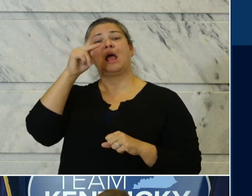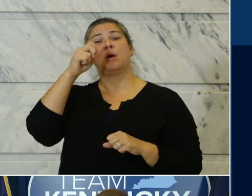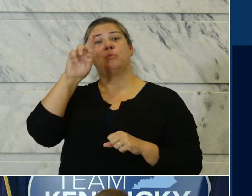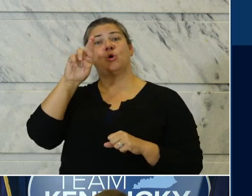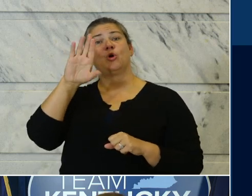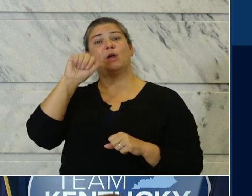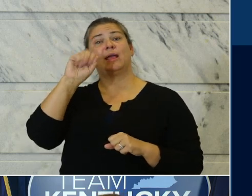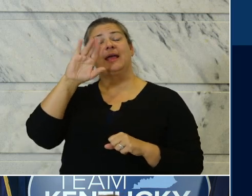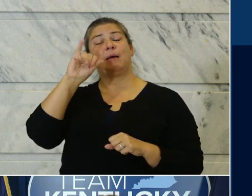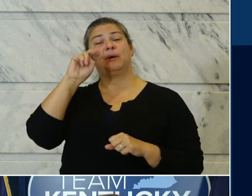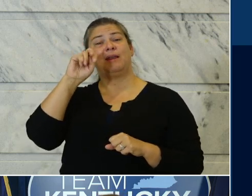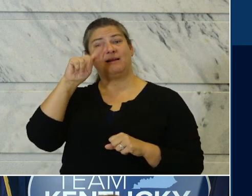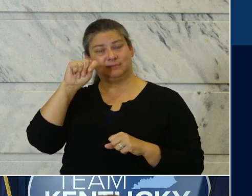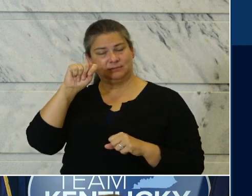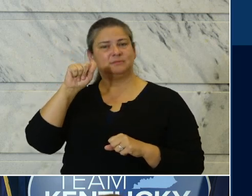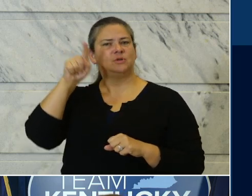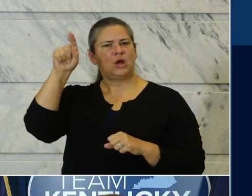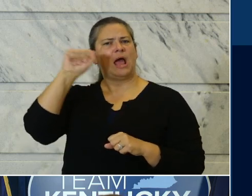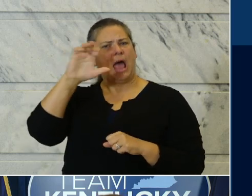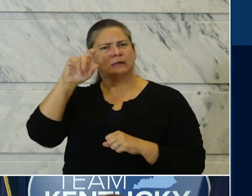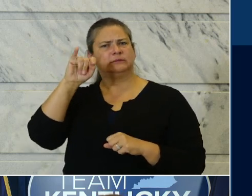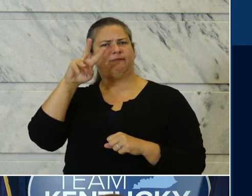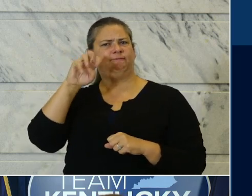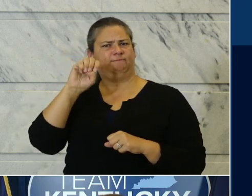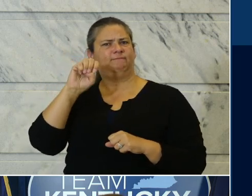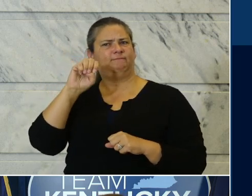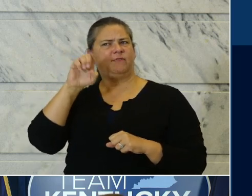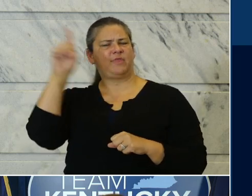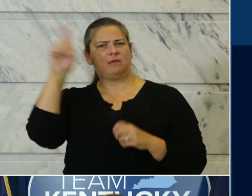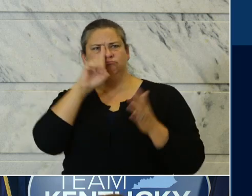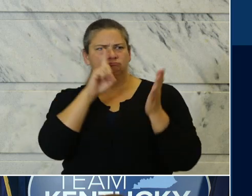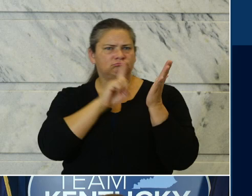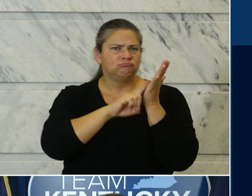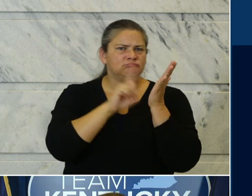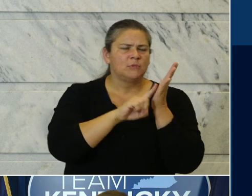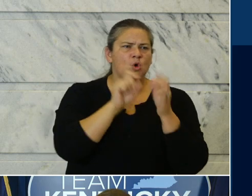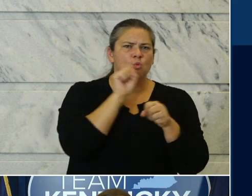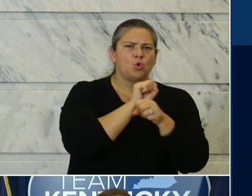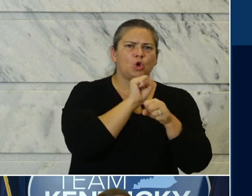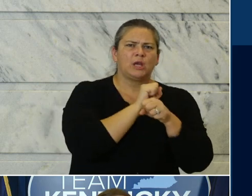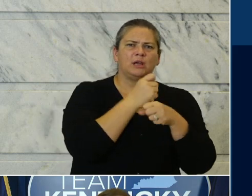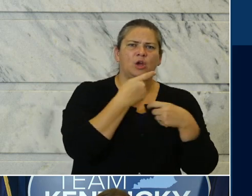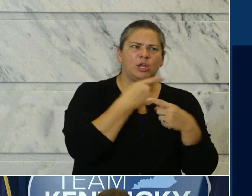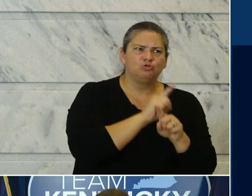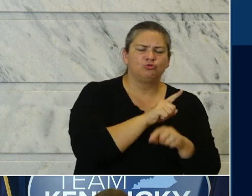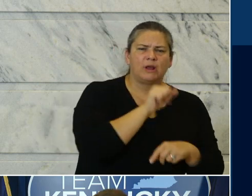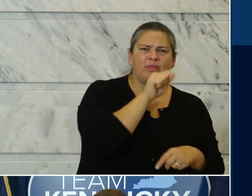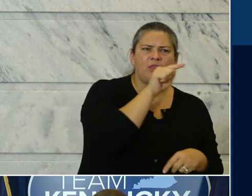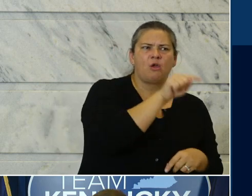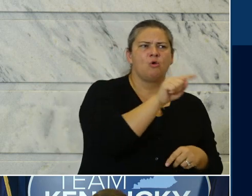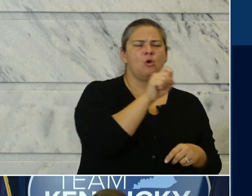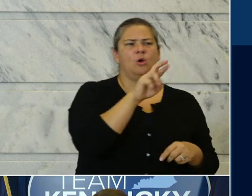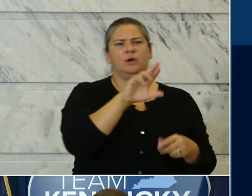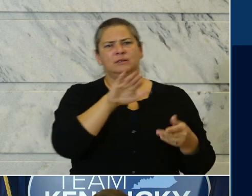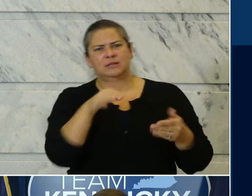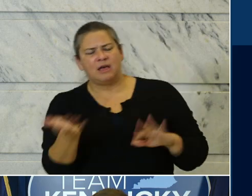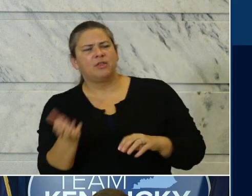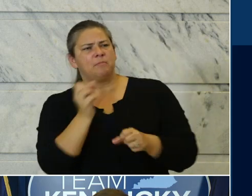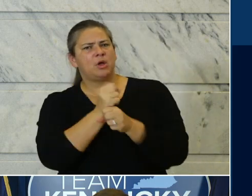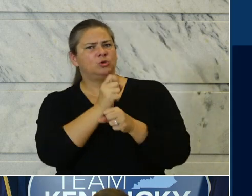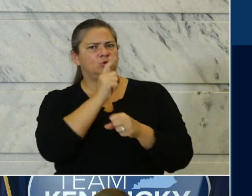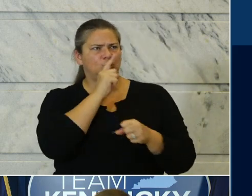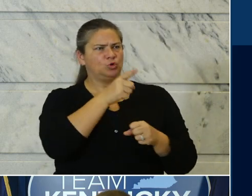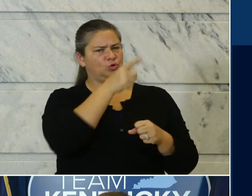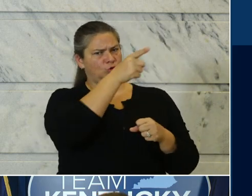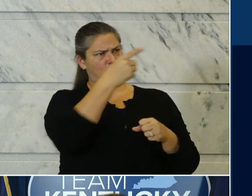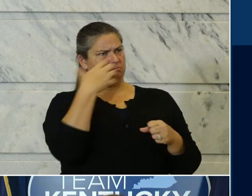that investigates the worst of the worst workplace injuries and deaths and ensures that our employers are providing